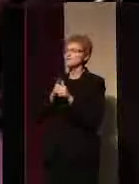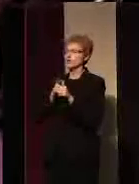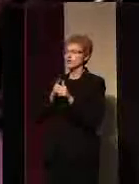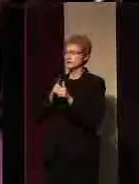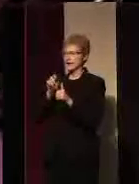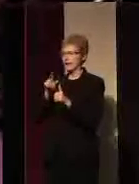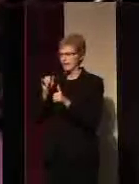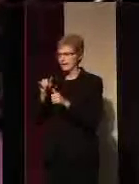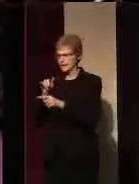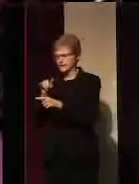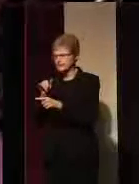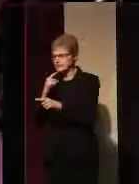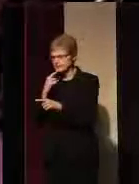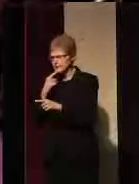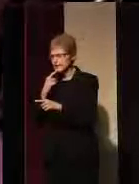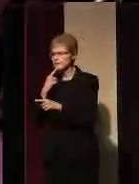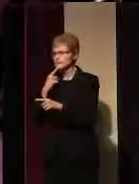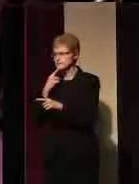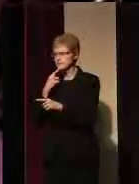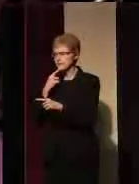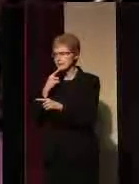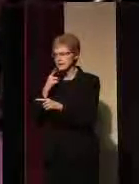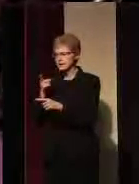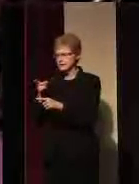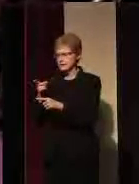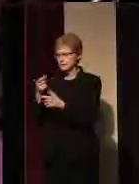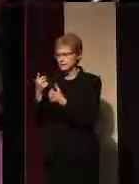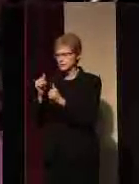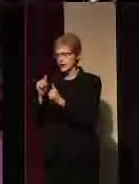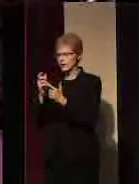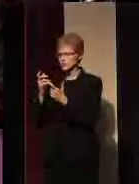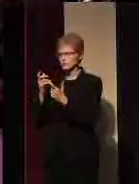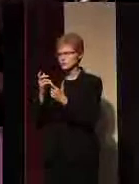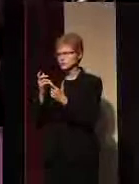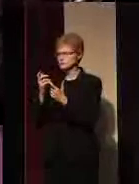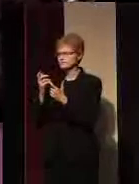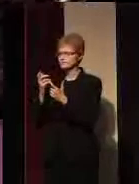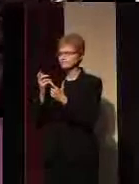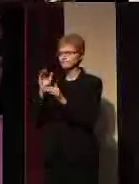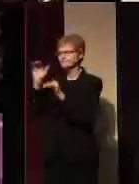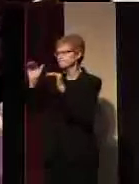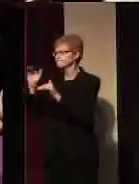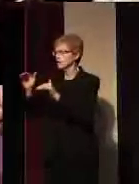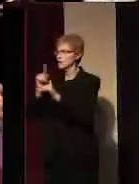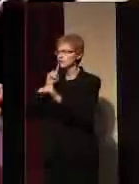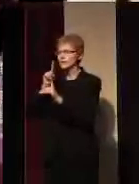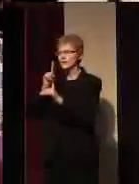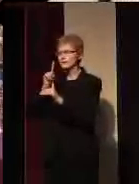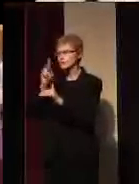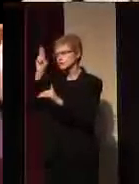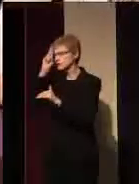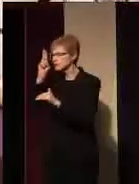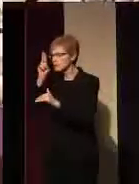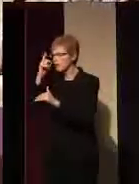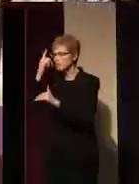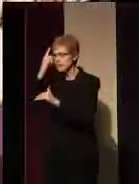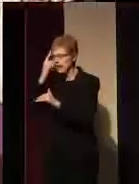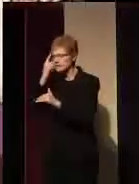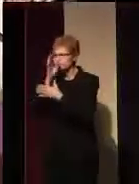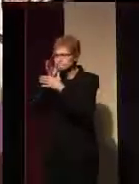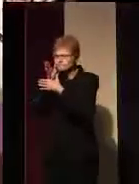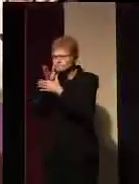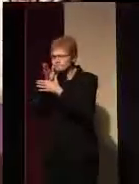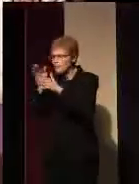that Anthony mentioned where he said that he was trying to appeal to the reasonable-minded people. I always think that